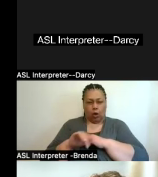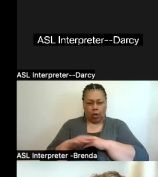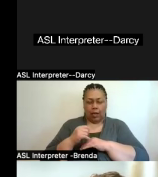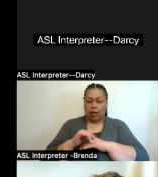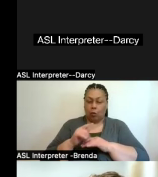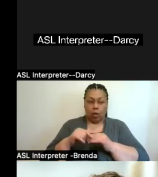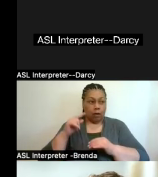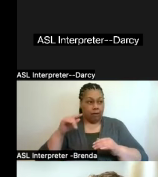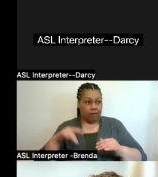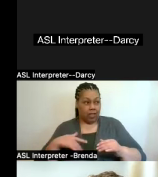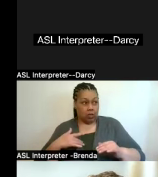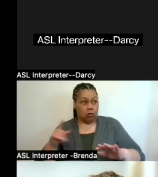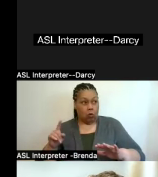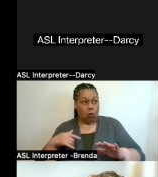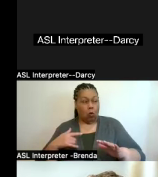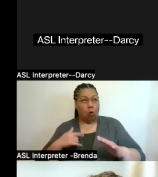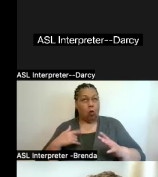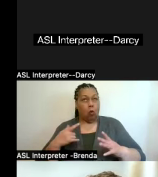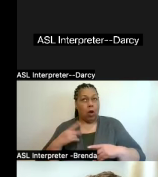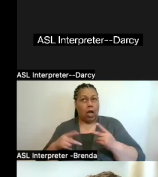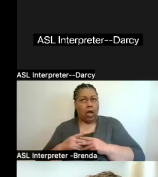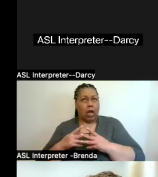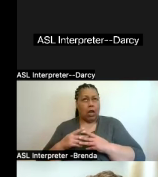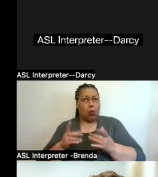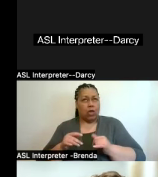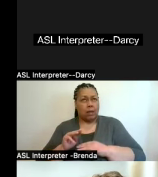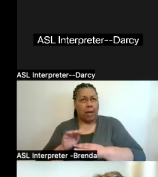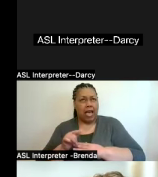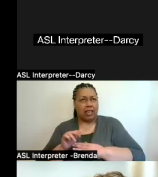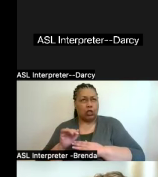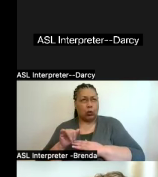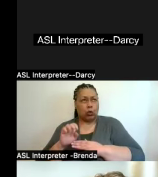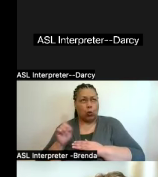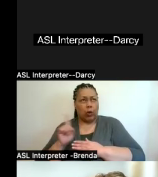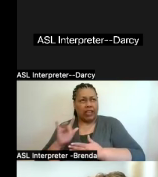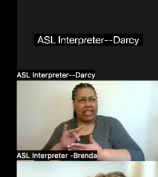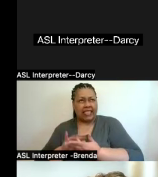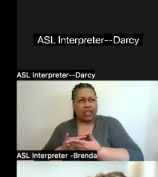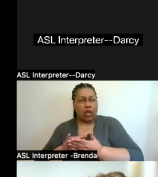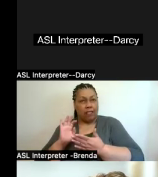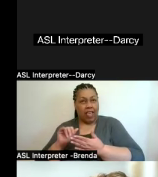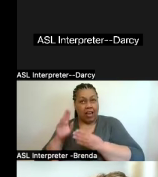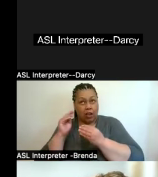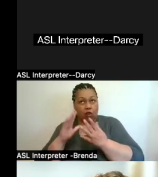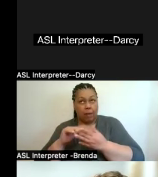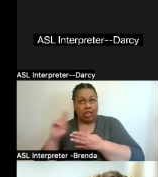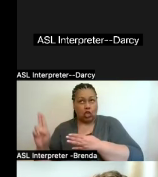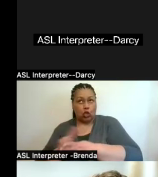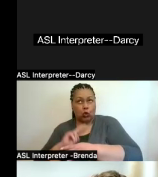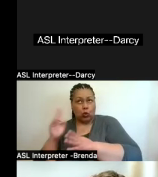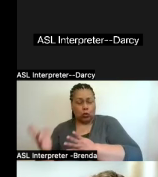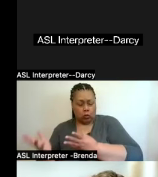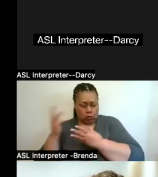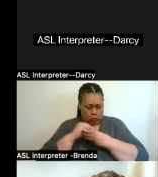estimates the earthquake source characteristics like magnitude and epicenter. And then it will use that information to